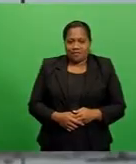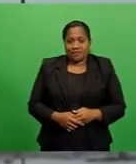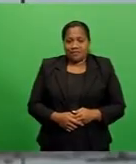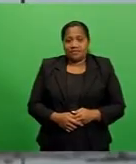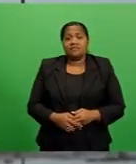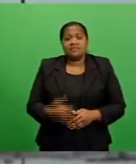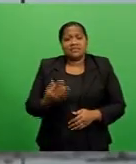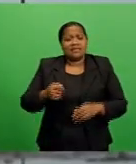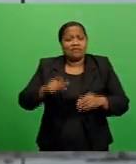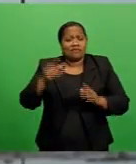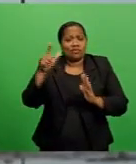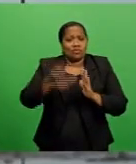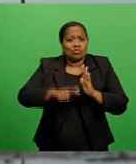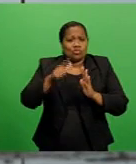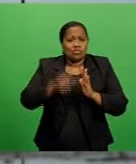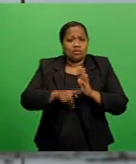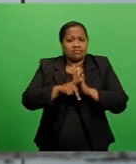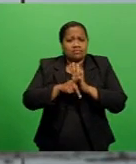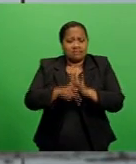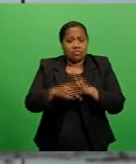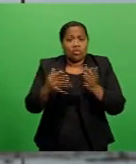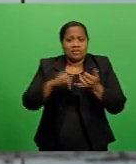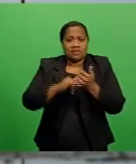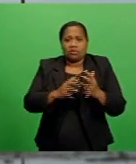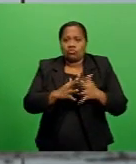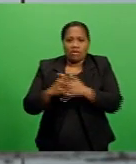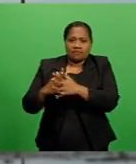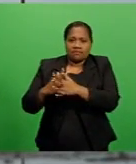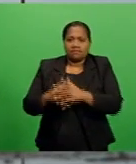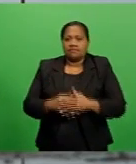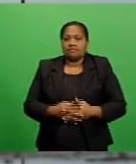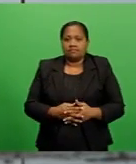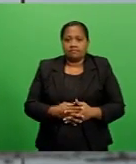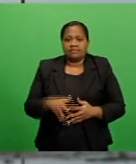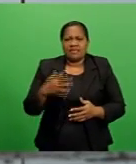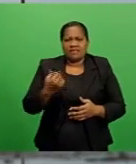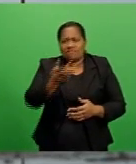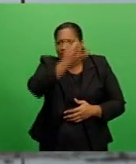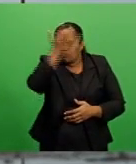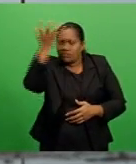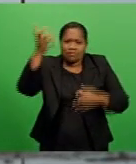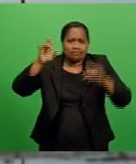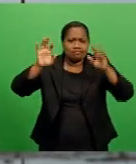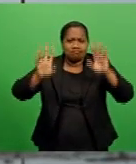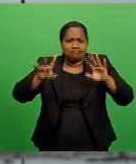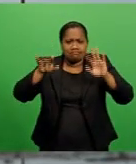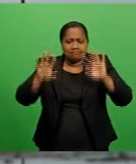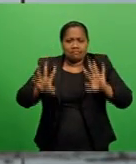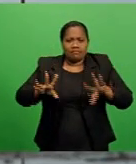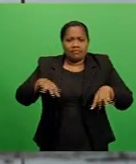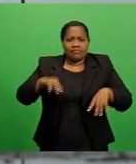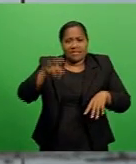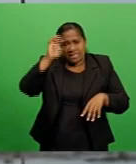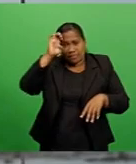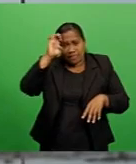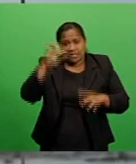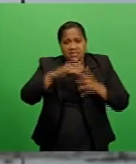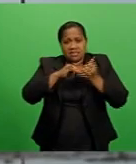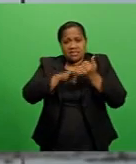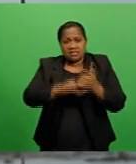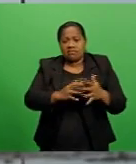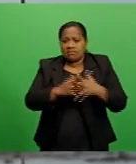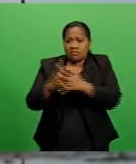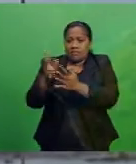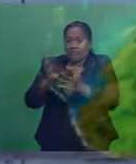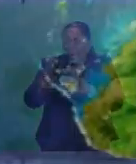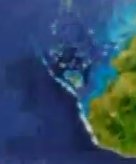A trough of low pressure lies to the southwest of the group. Associated cloud and showers expected to affect the southwestern parts of the